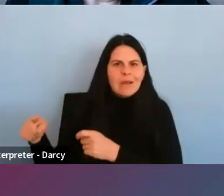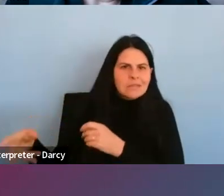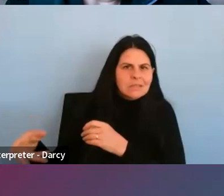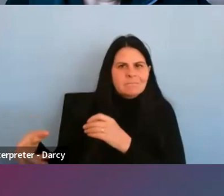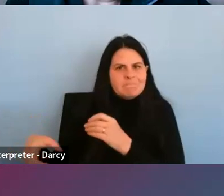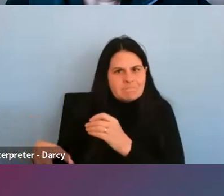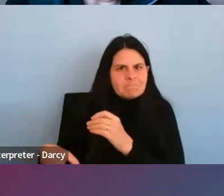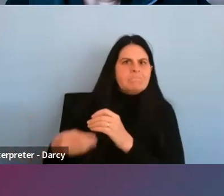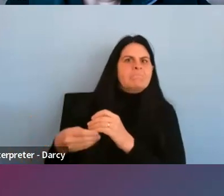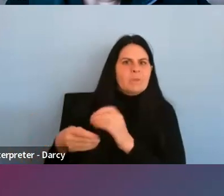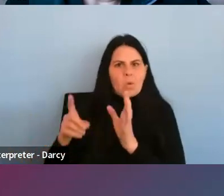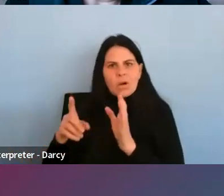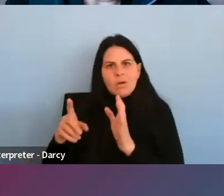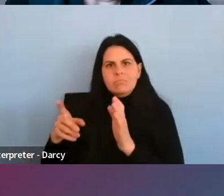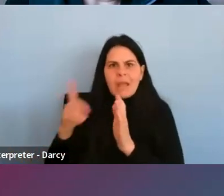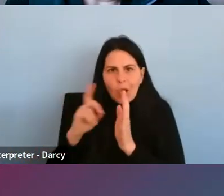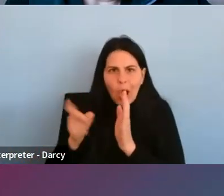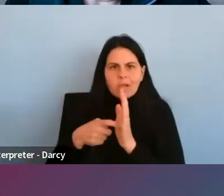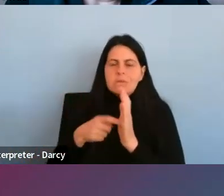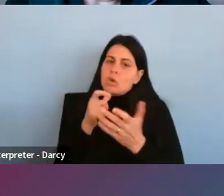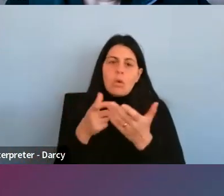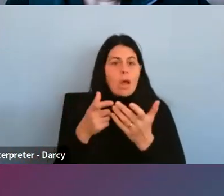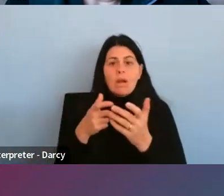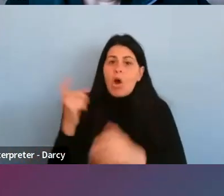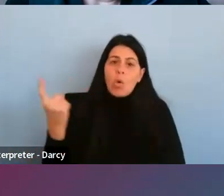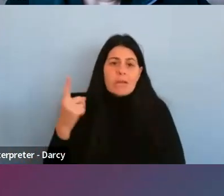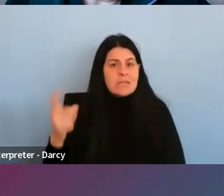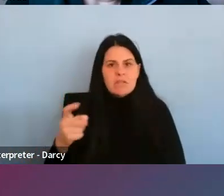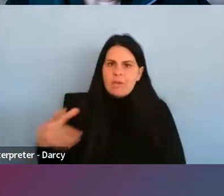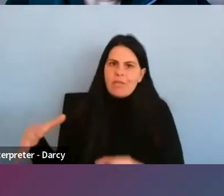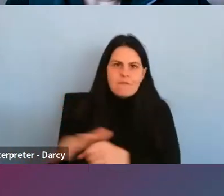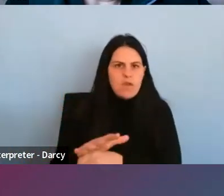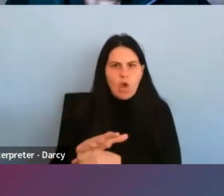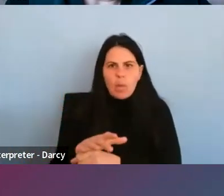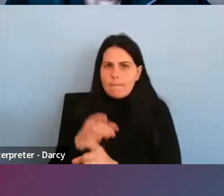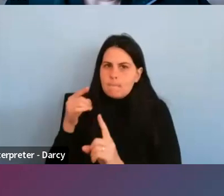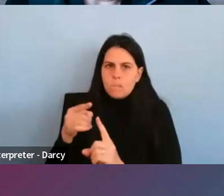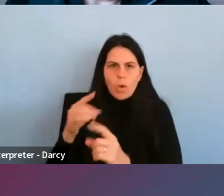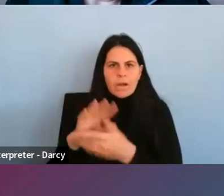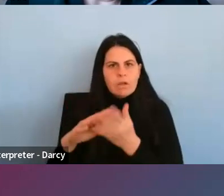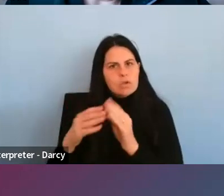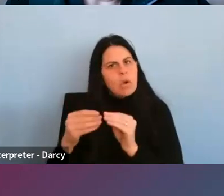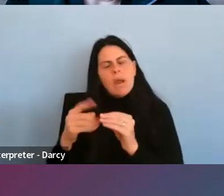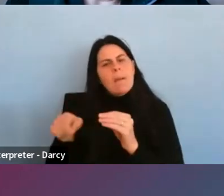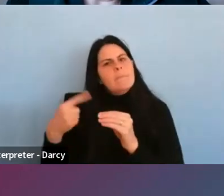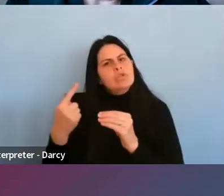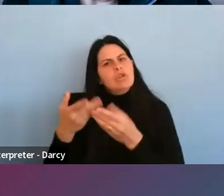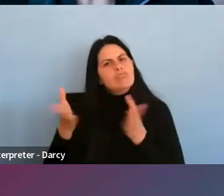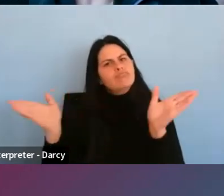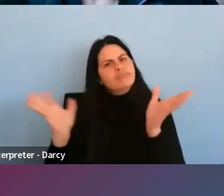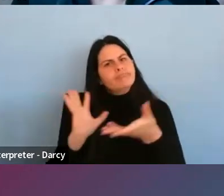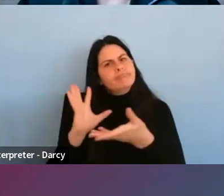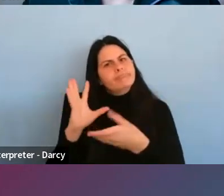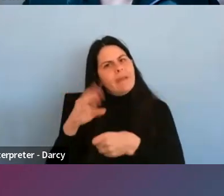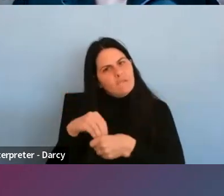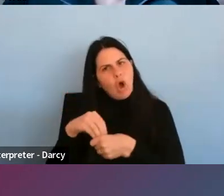about being the premise of the story, but how can we realistically kind of just make it a part of more stories? Because, you